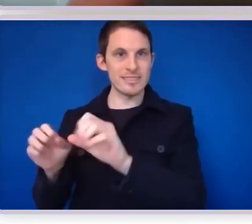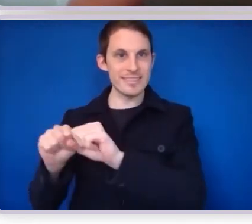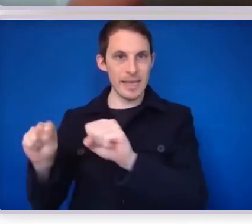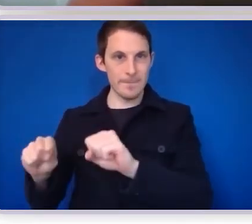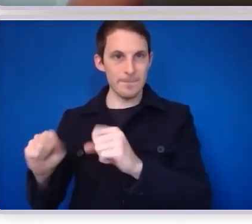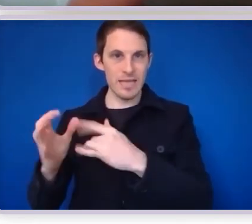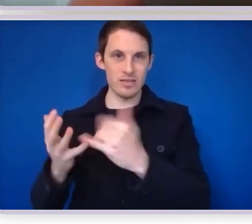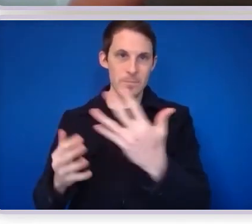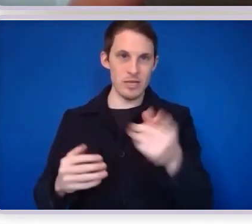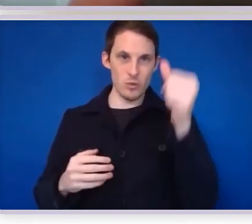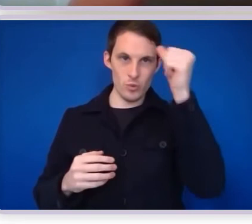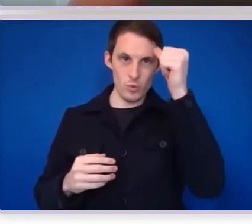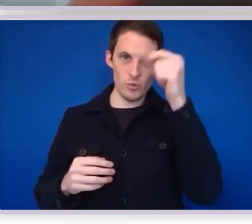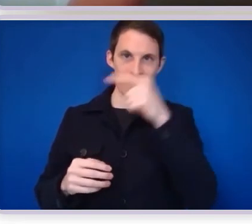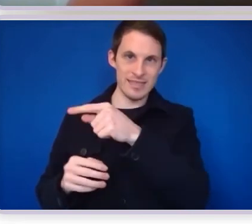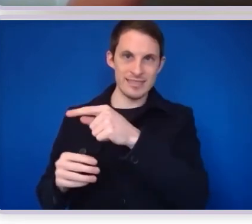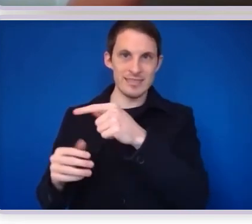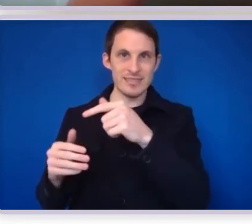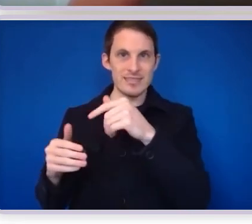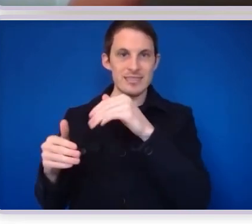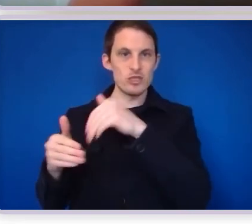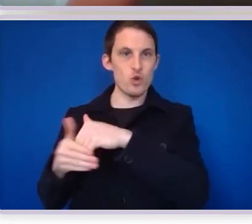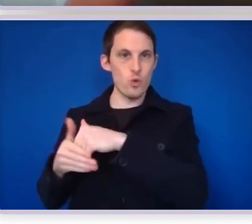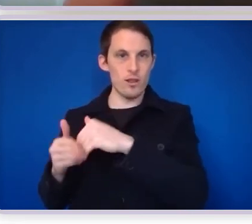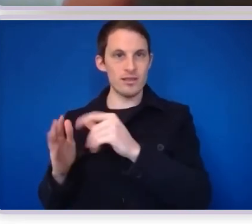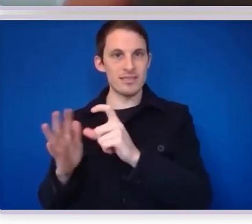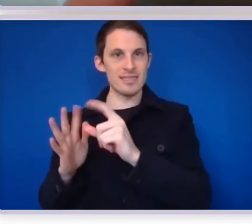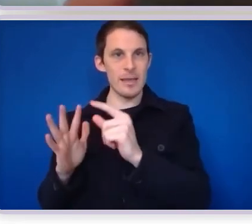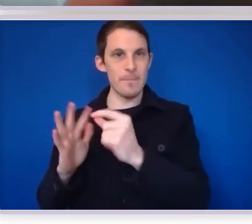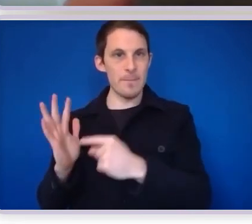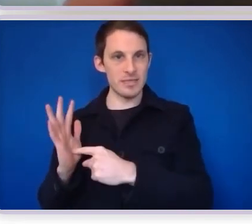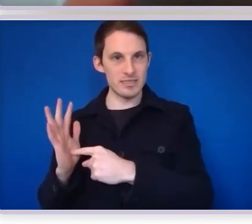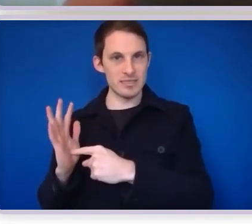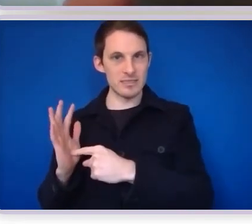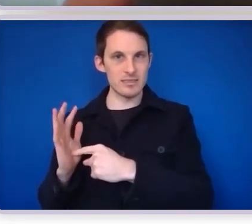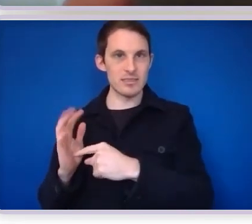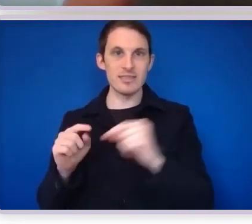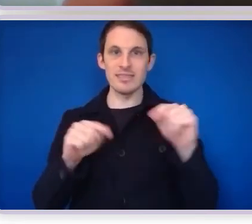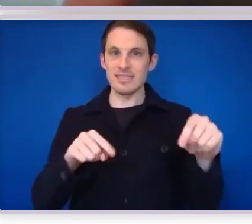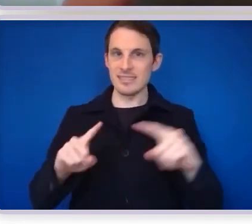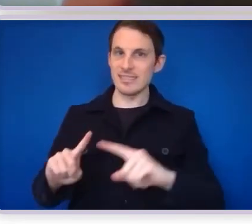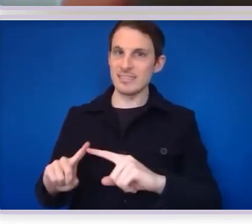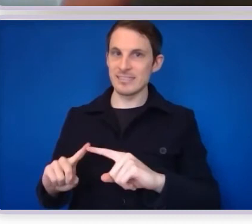a scheme that's internal to the department, and this is quite different to that. So